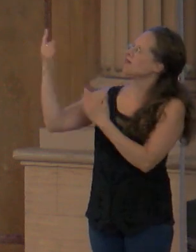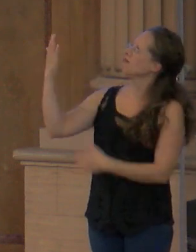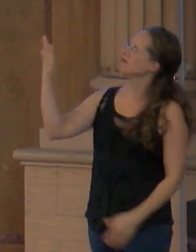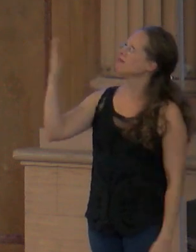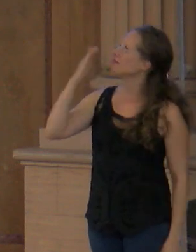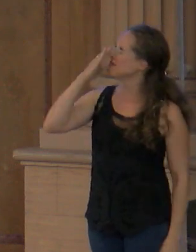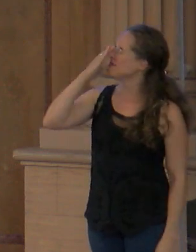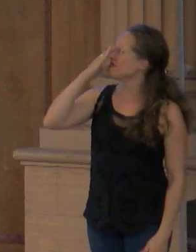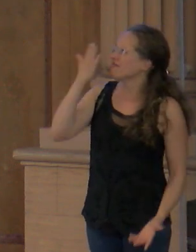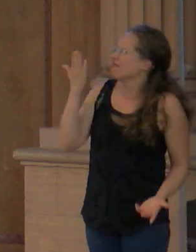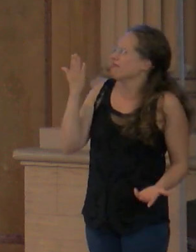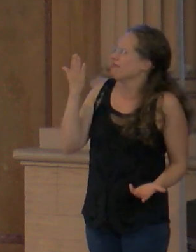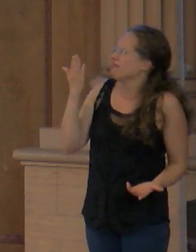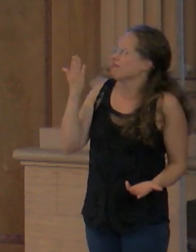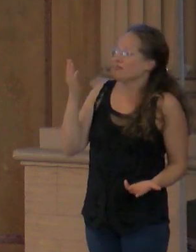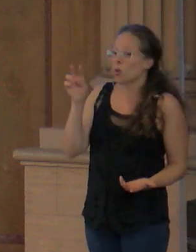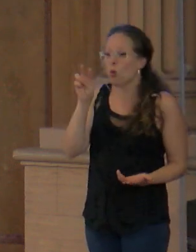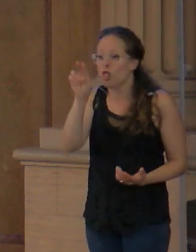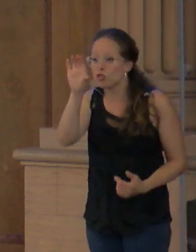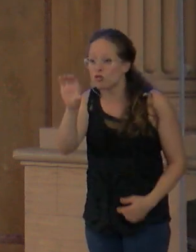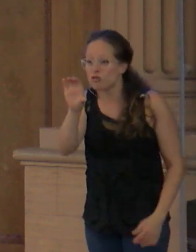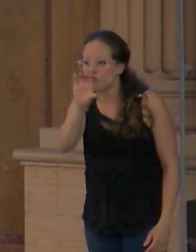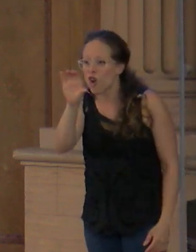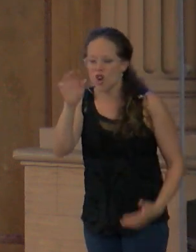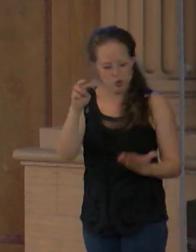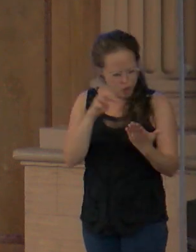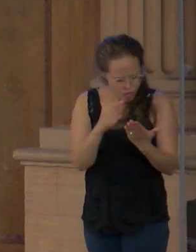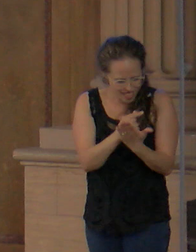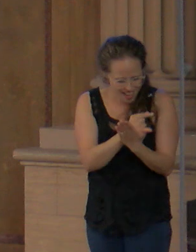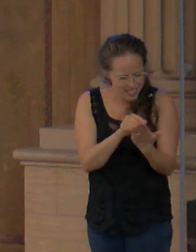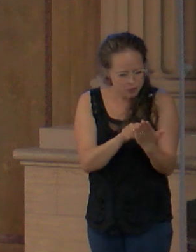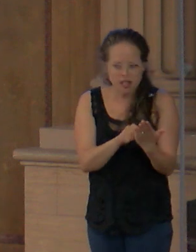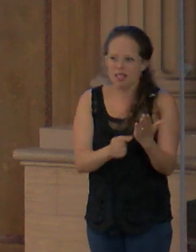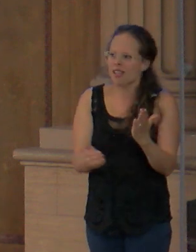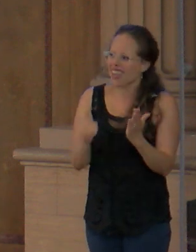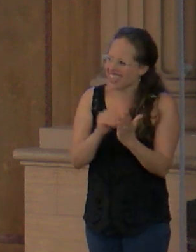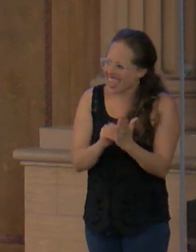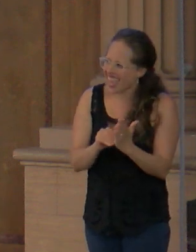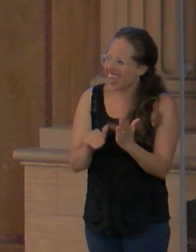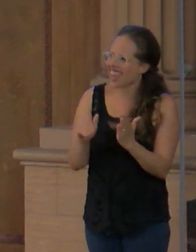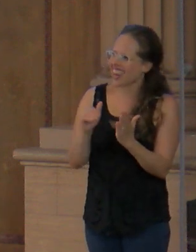They're only changed as we look to the cross and we look to that gospel story again and again.